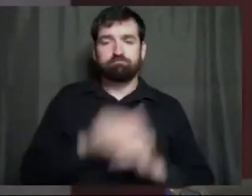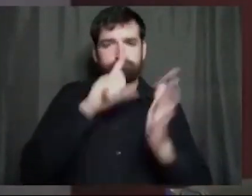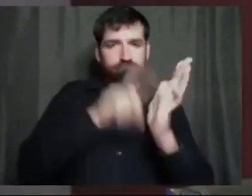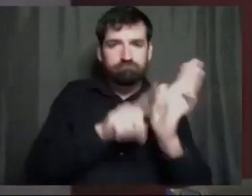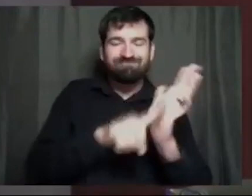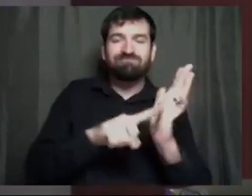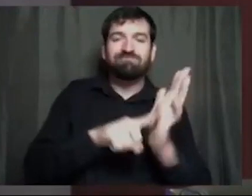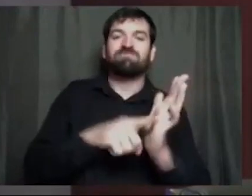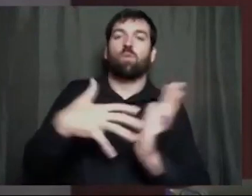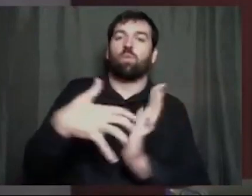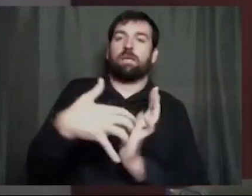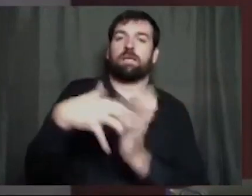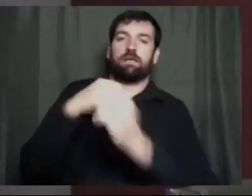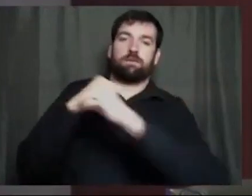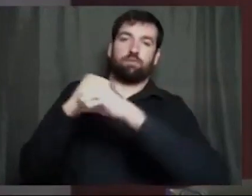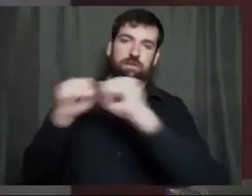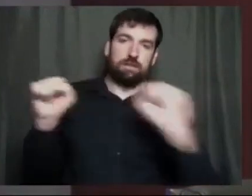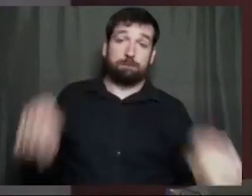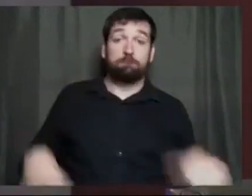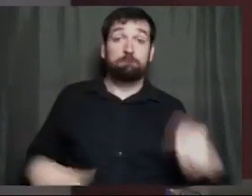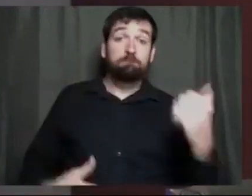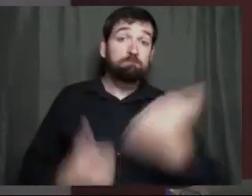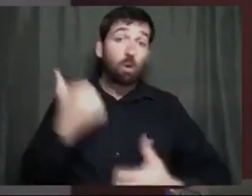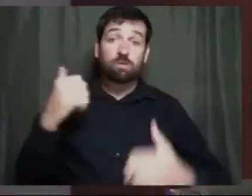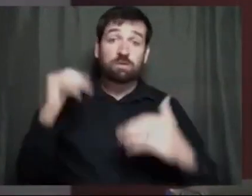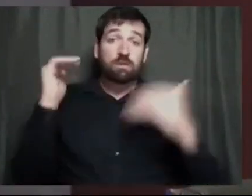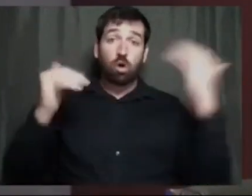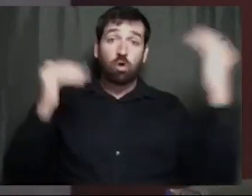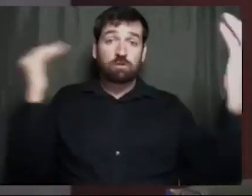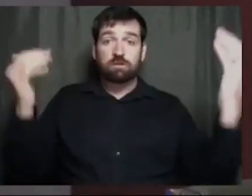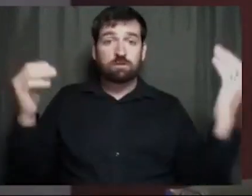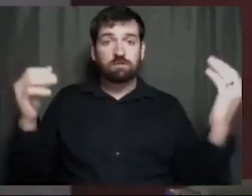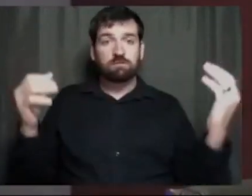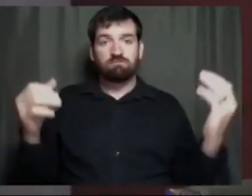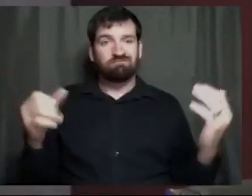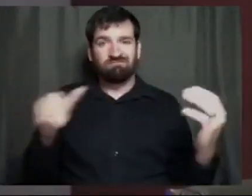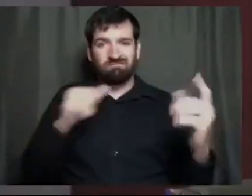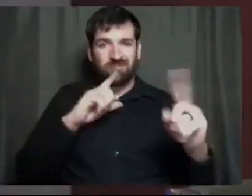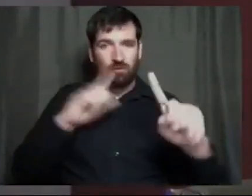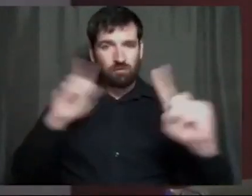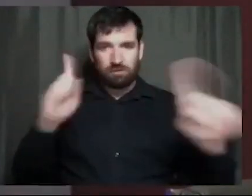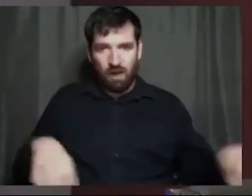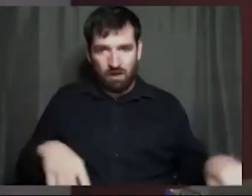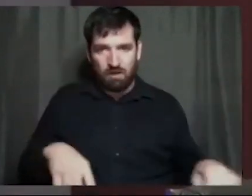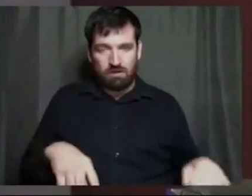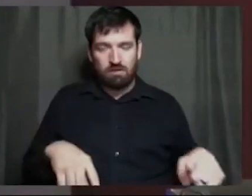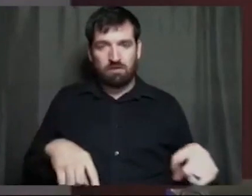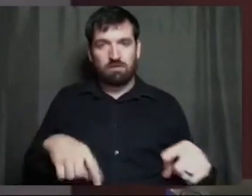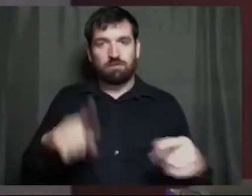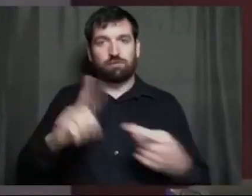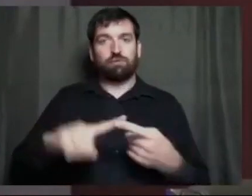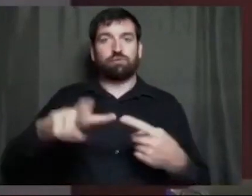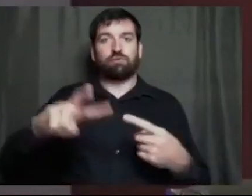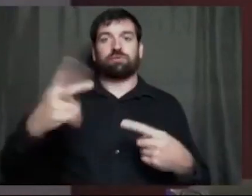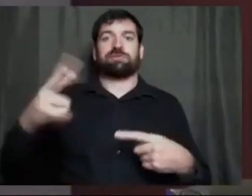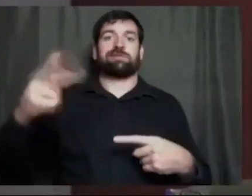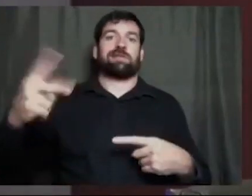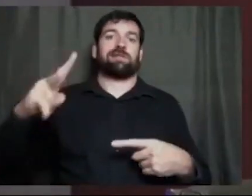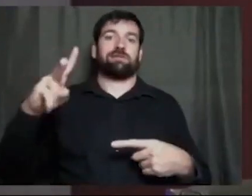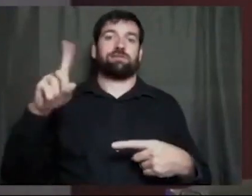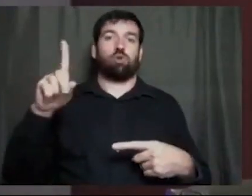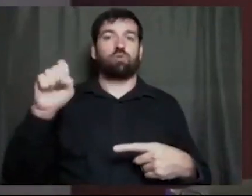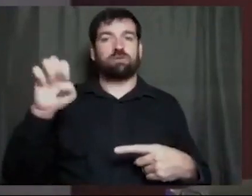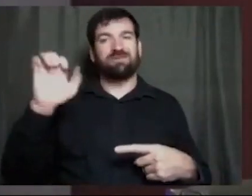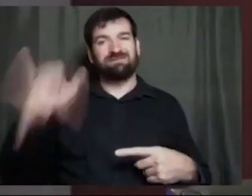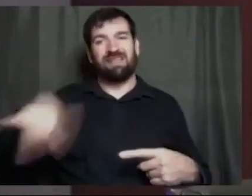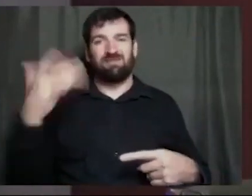of those adults did not respond to 2 doses of vaccine, which is why the booster study was done, and most people responded